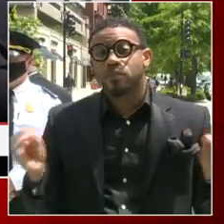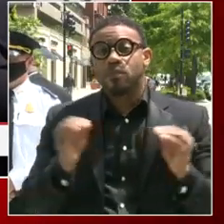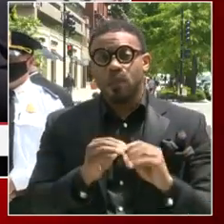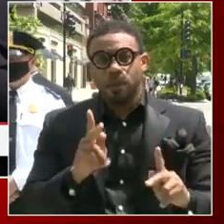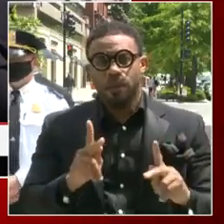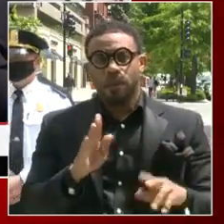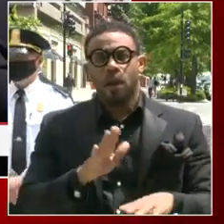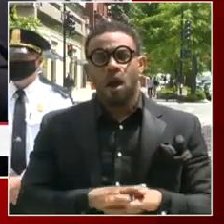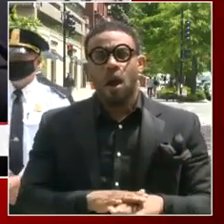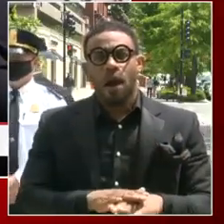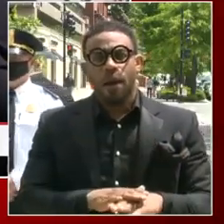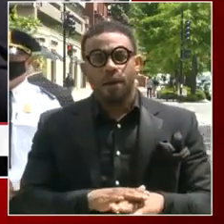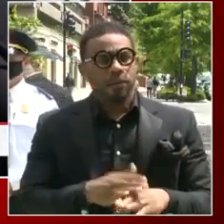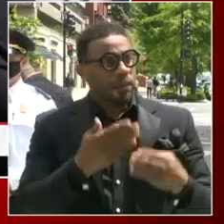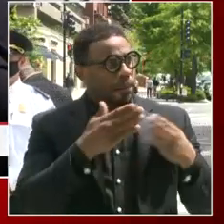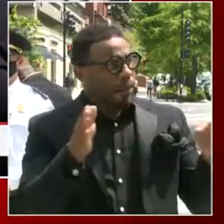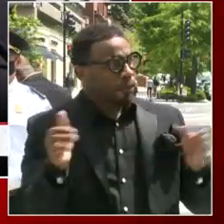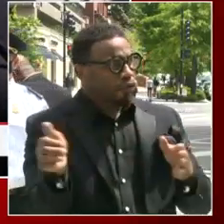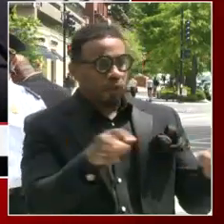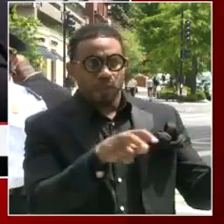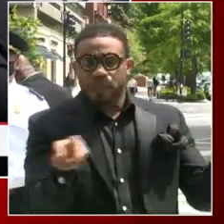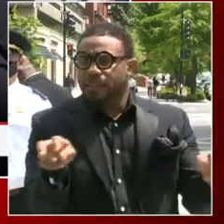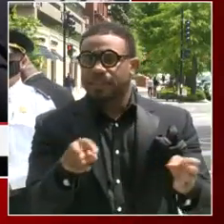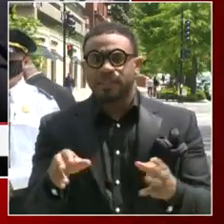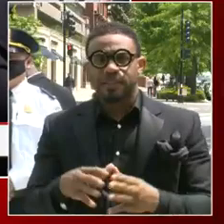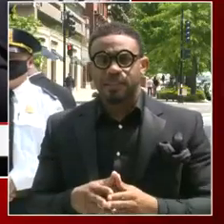people on public transportation